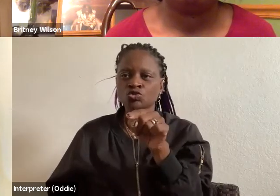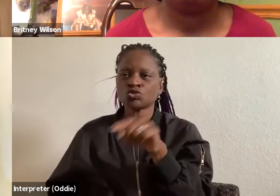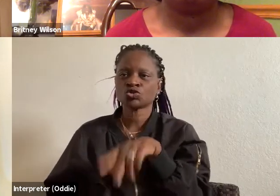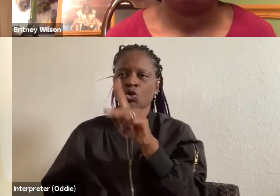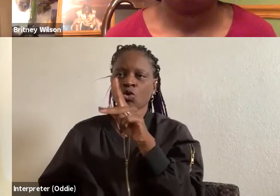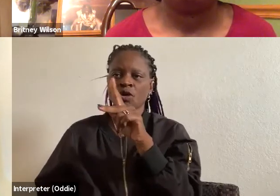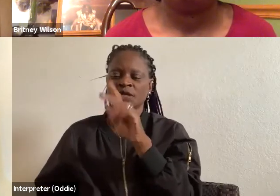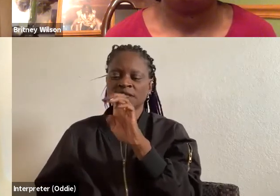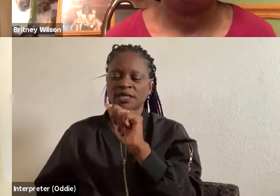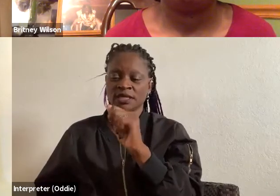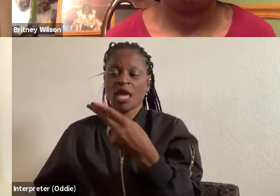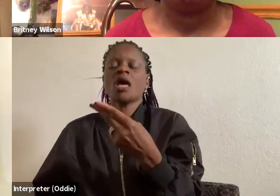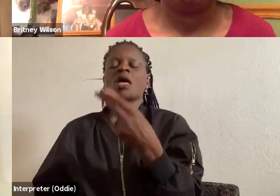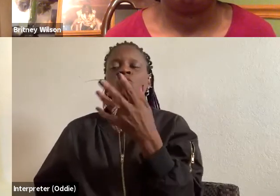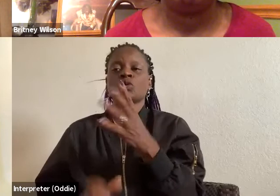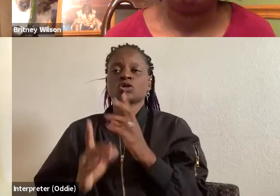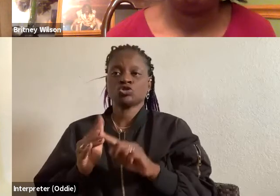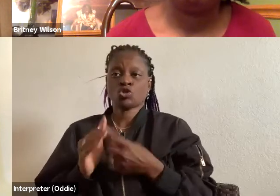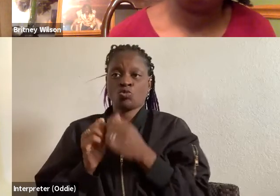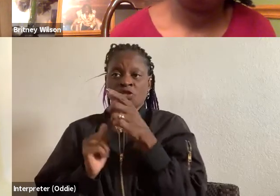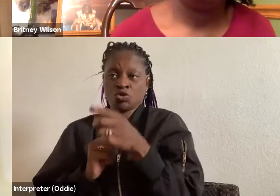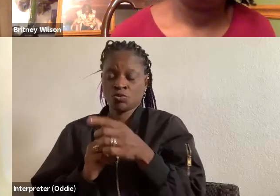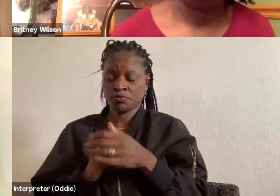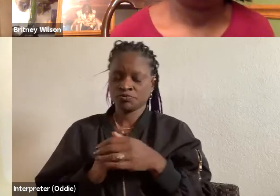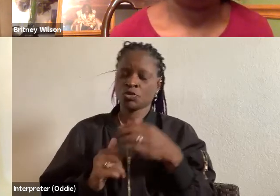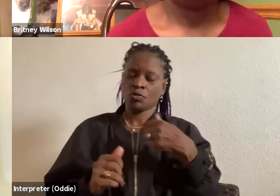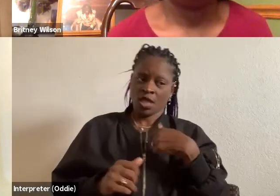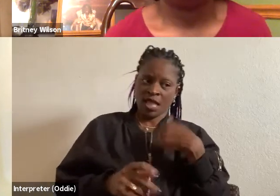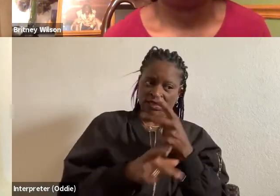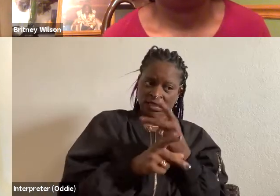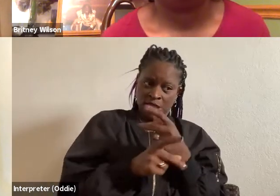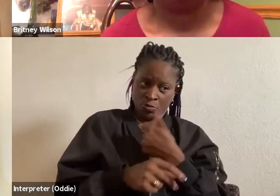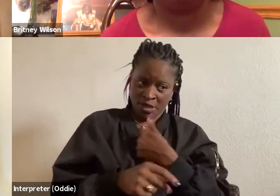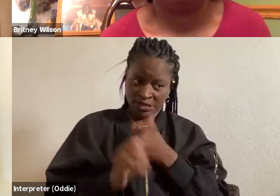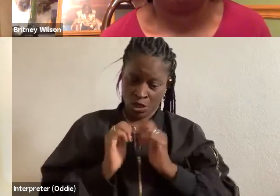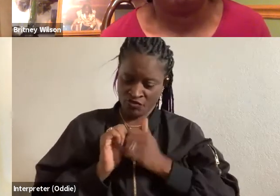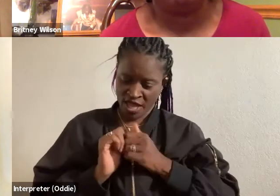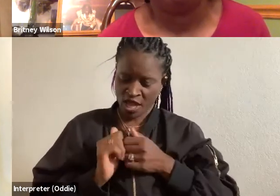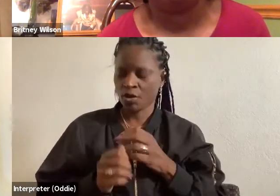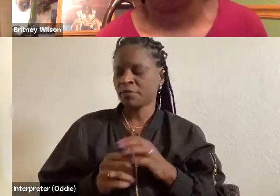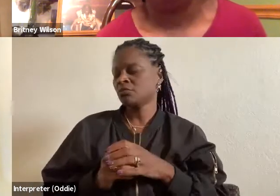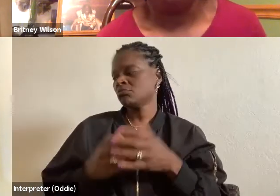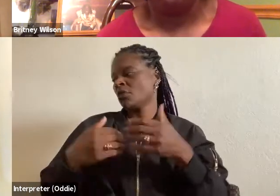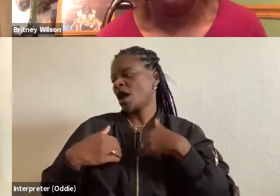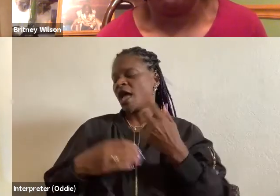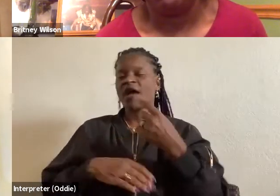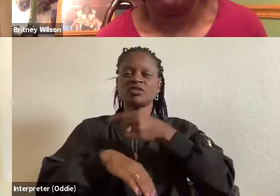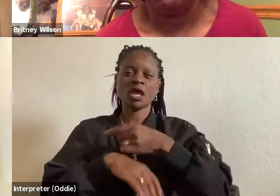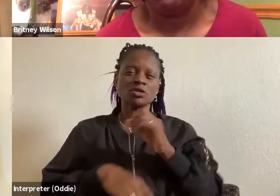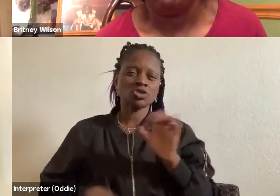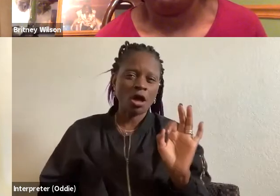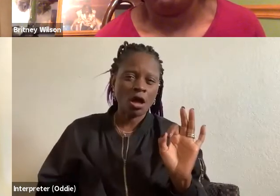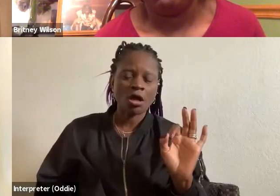Okay. A lot of the ways that I'm caring for myself is honestly taking days off. I'm a person